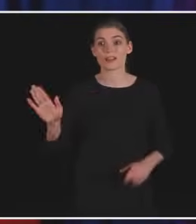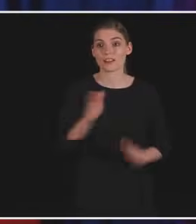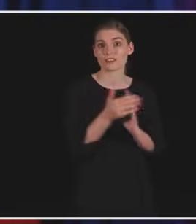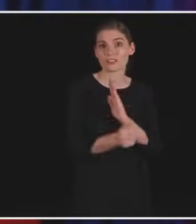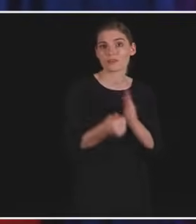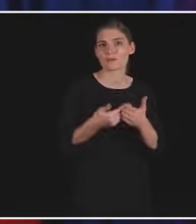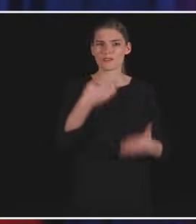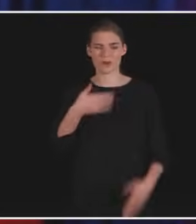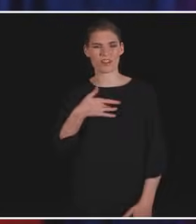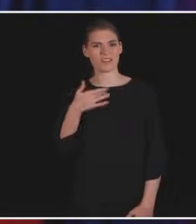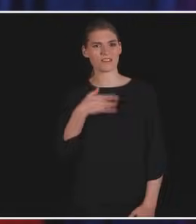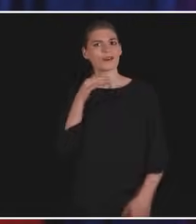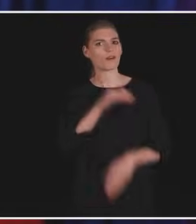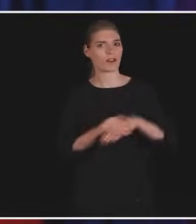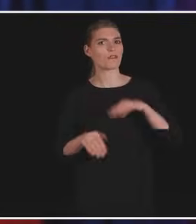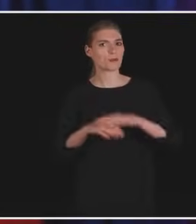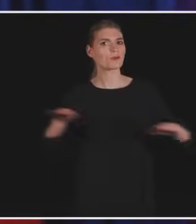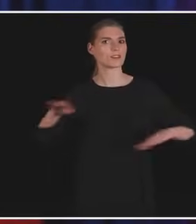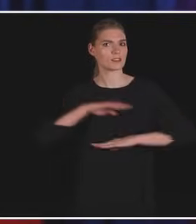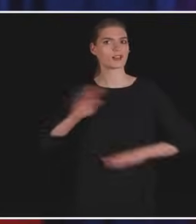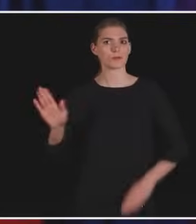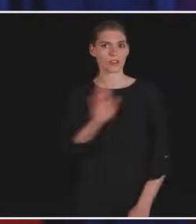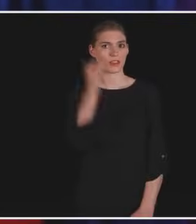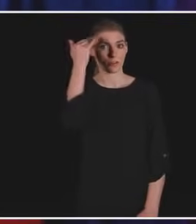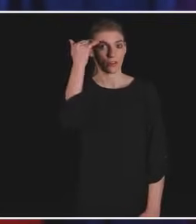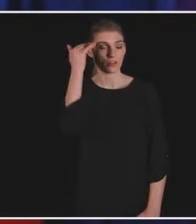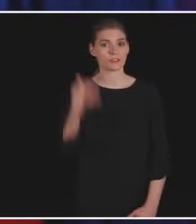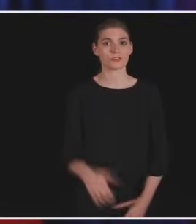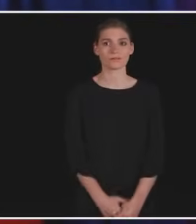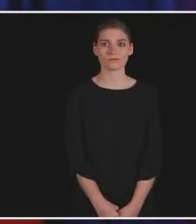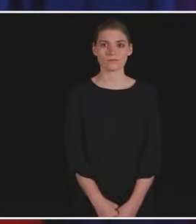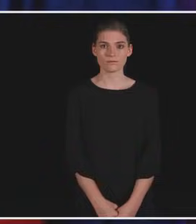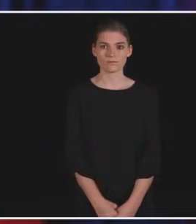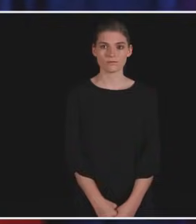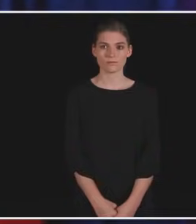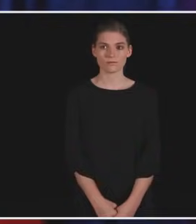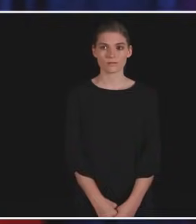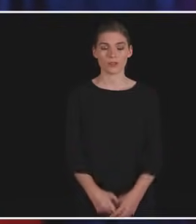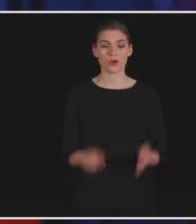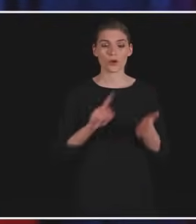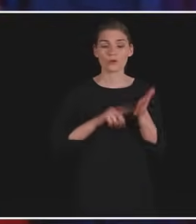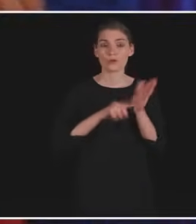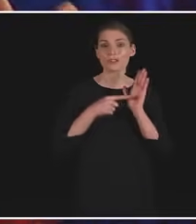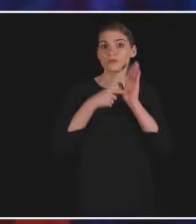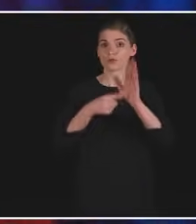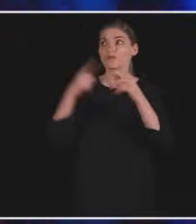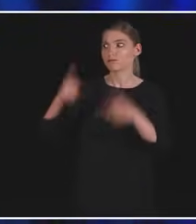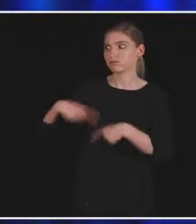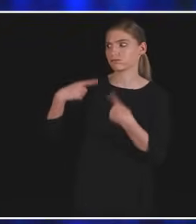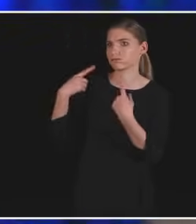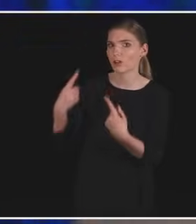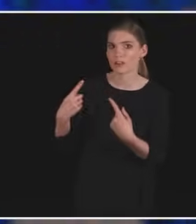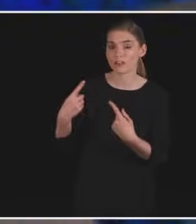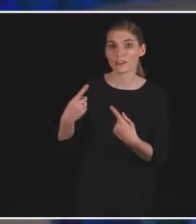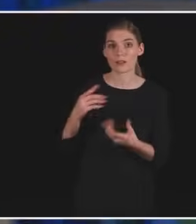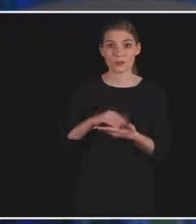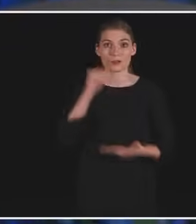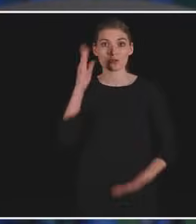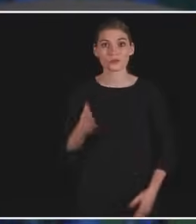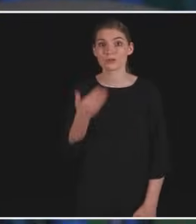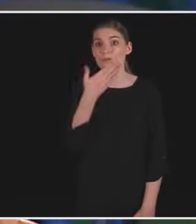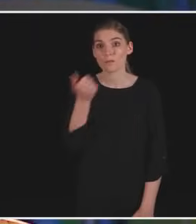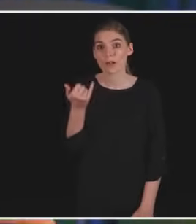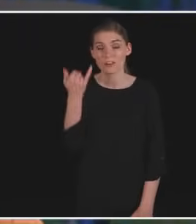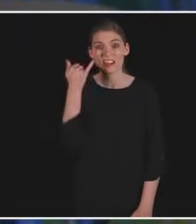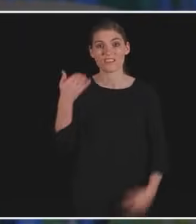their skills before they can feel satisfied with their knowledge. And studies have shown over and over again that students